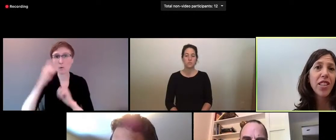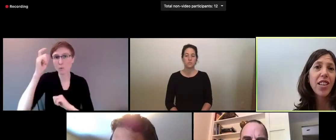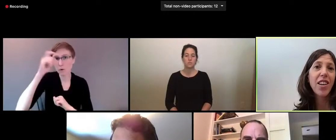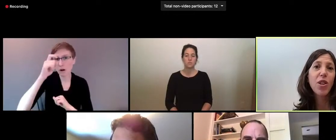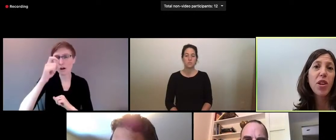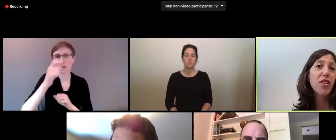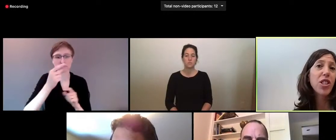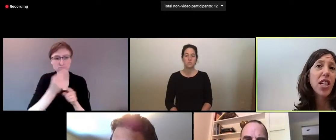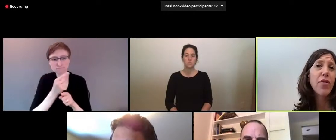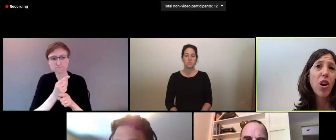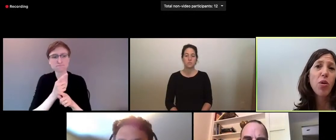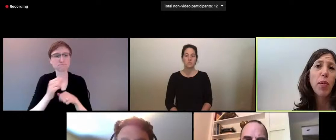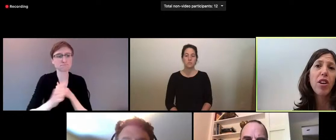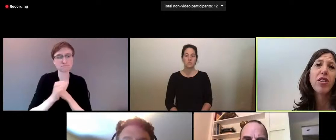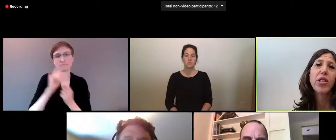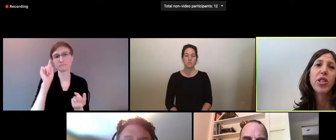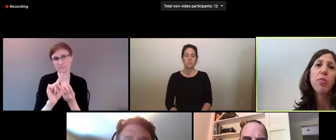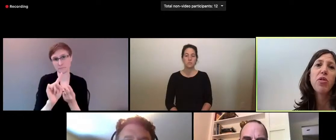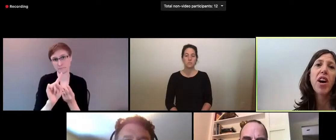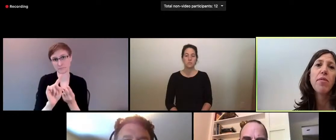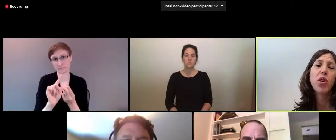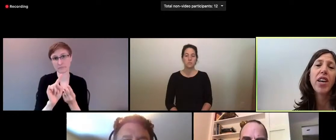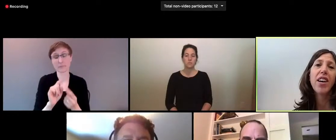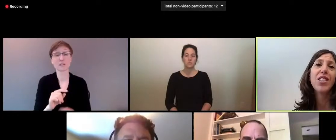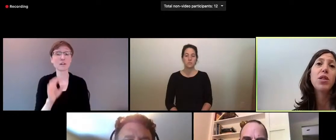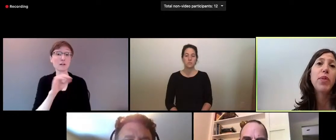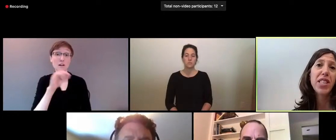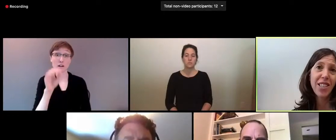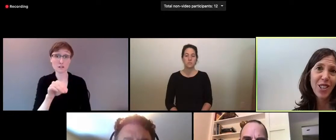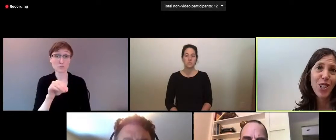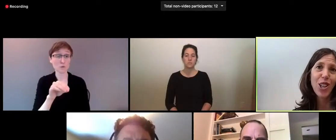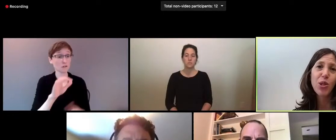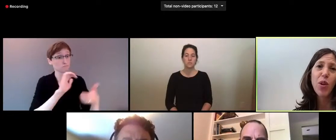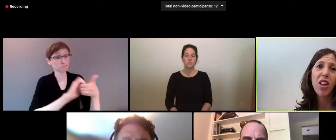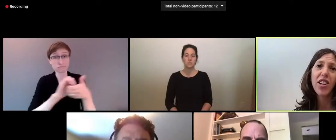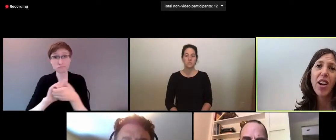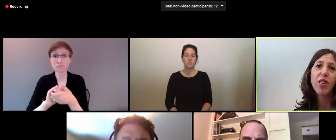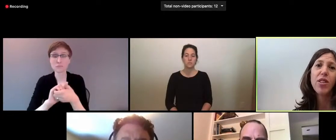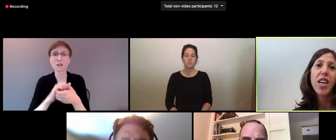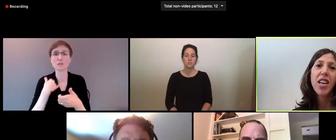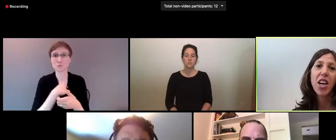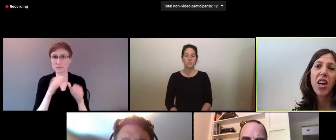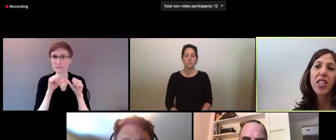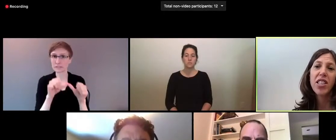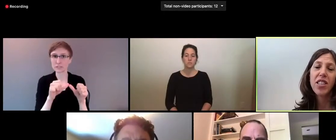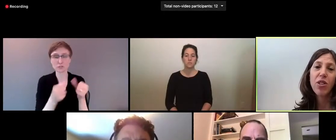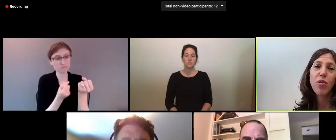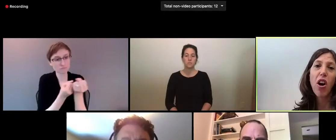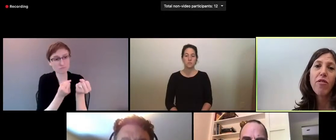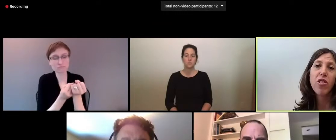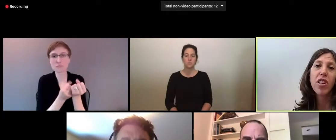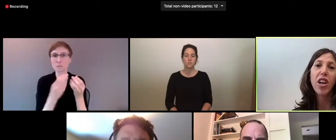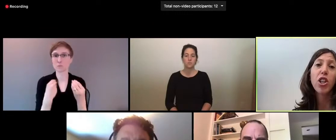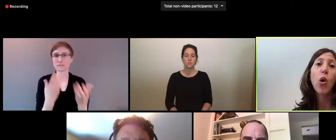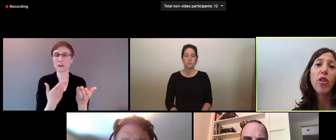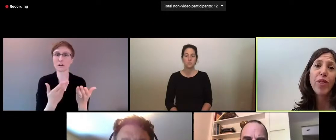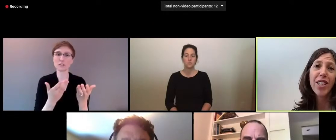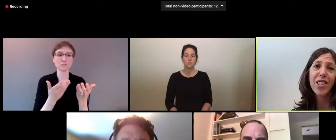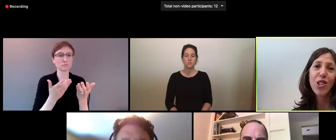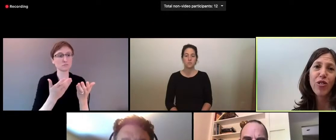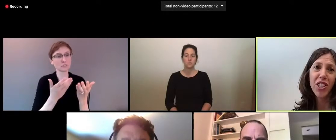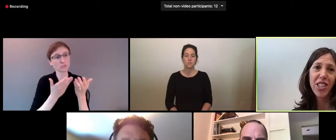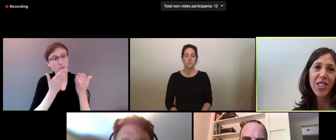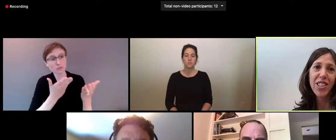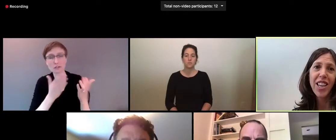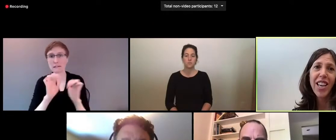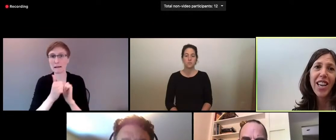to work with our City of Ottawa partners to provide more guidance to businesses as well on how to offer lower